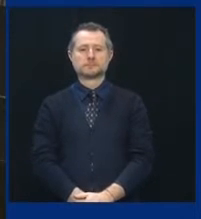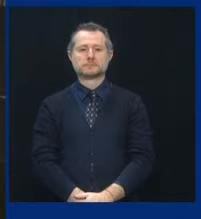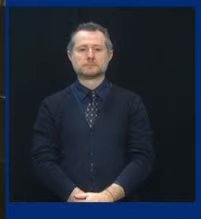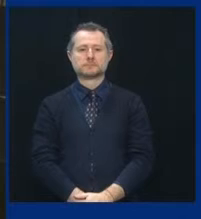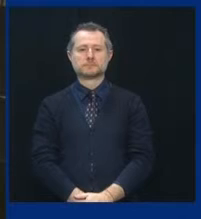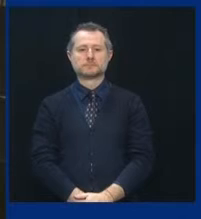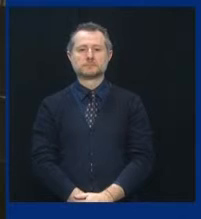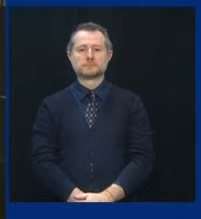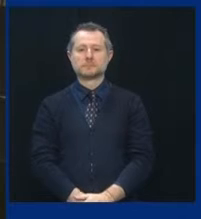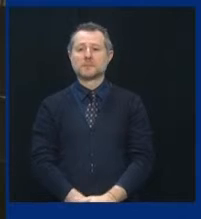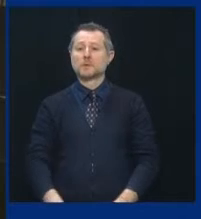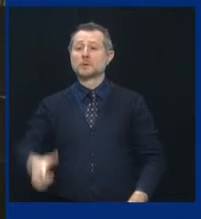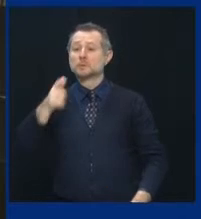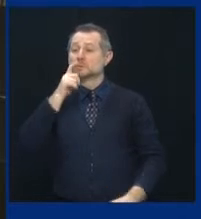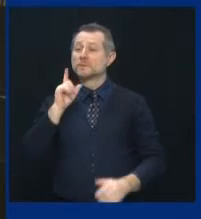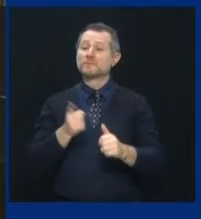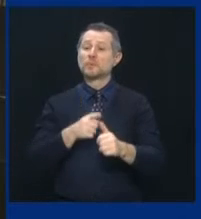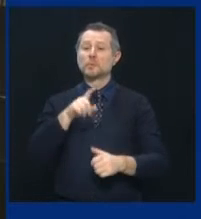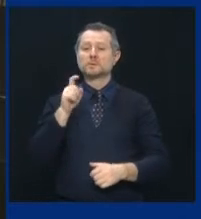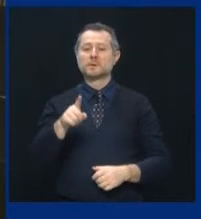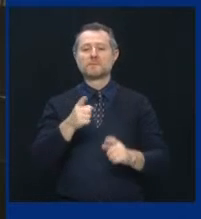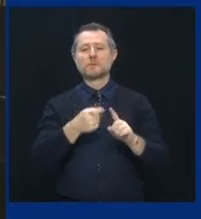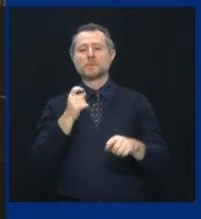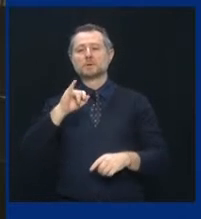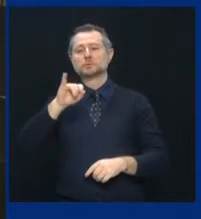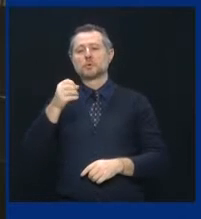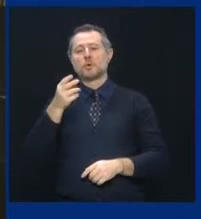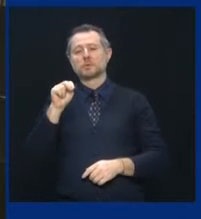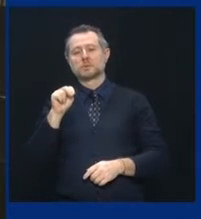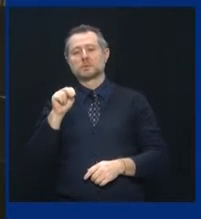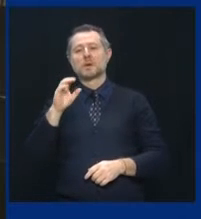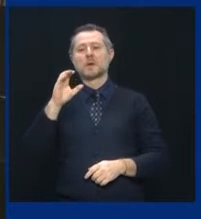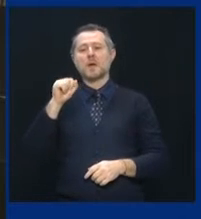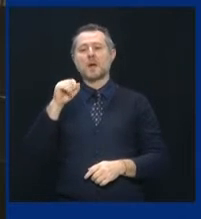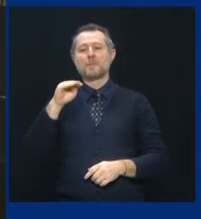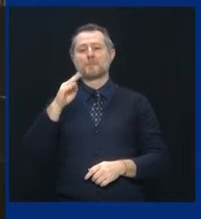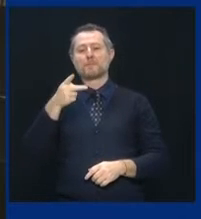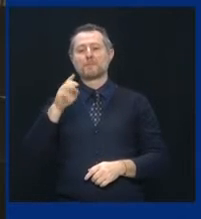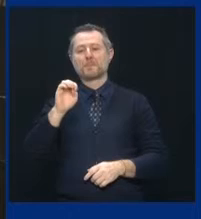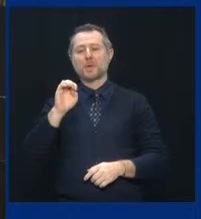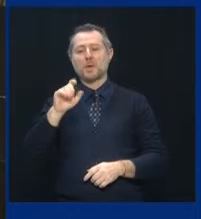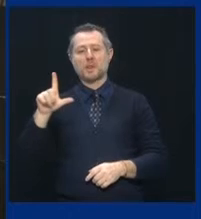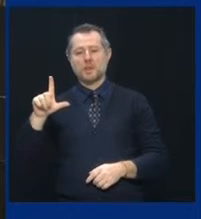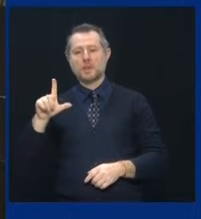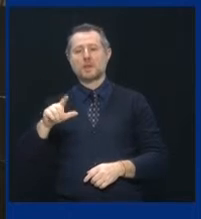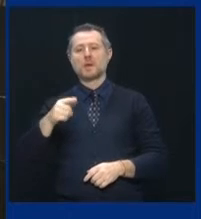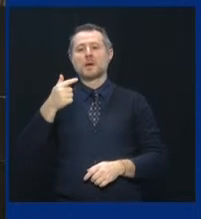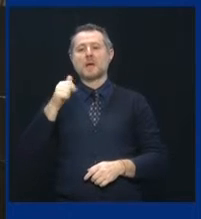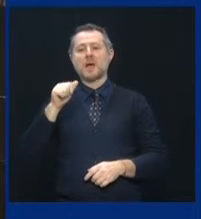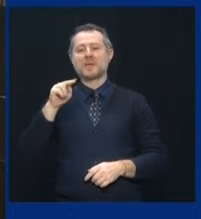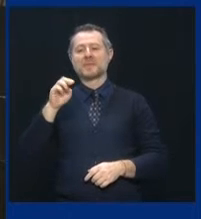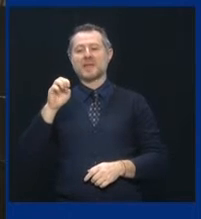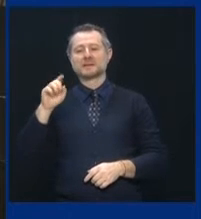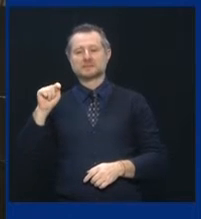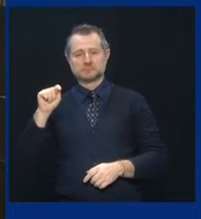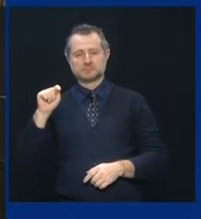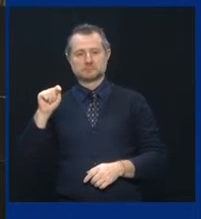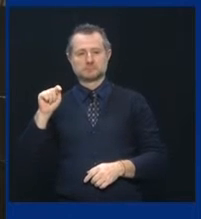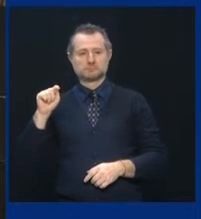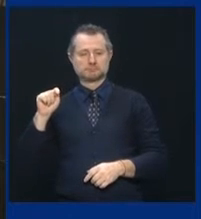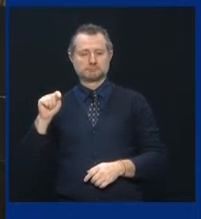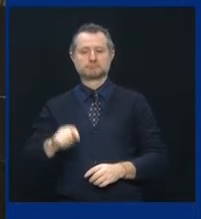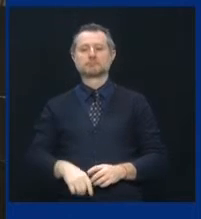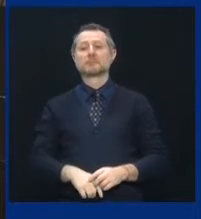Governor, your first question comes from John Campbell from Gannett. John, your line is now open. Please unmute your microphone.